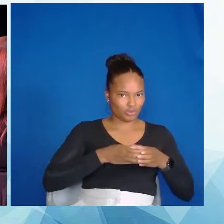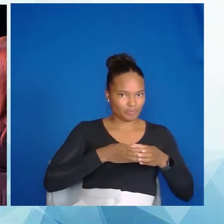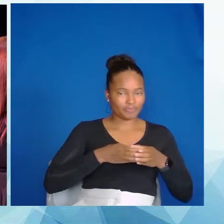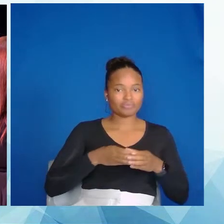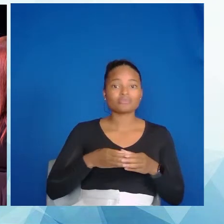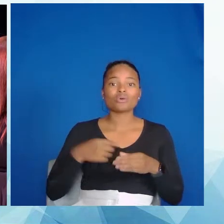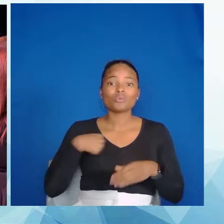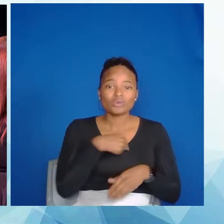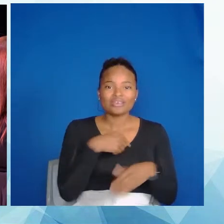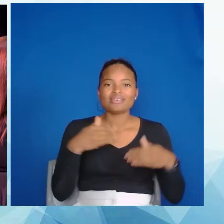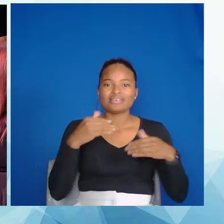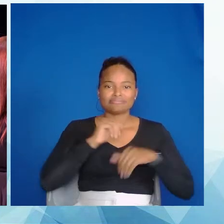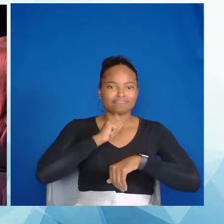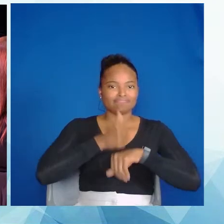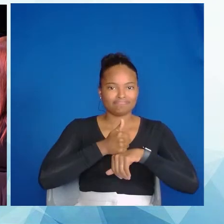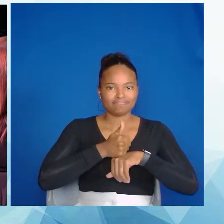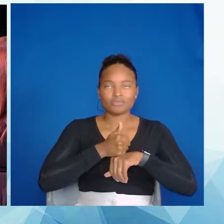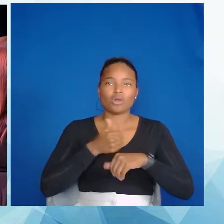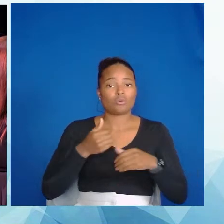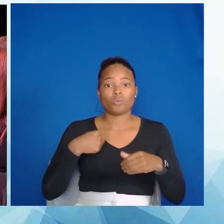steering committee meeting.